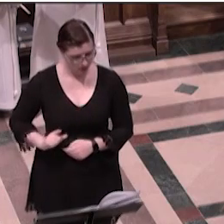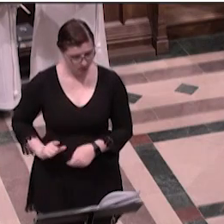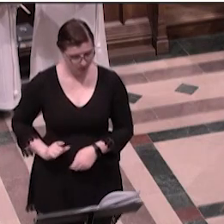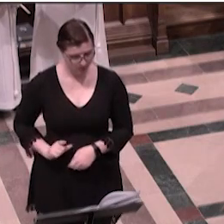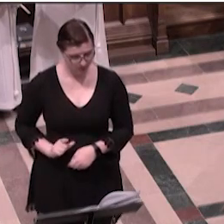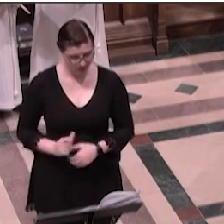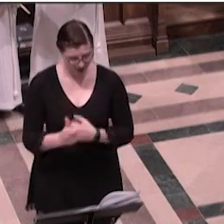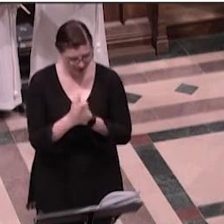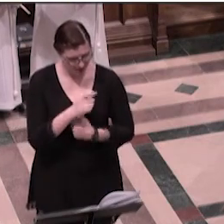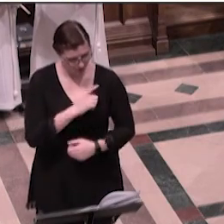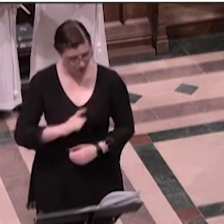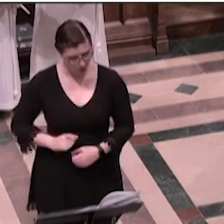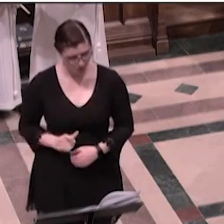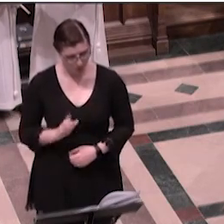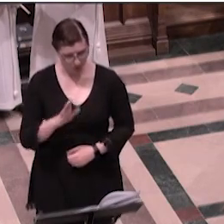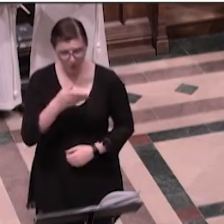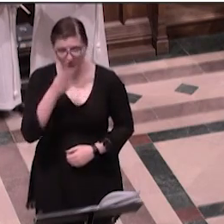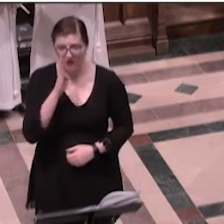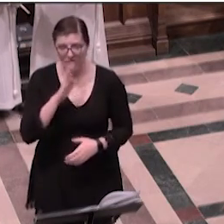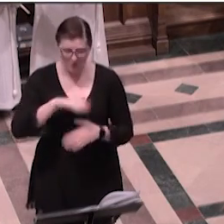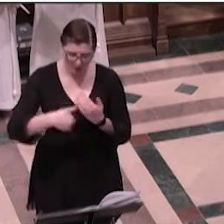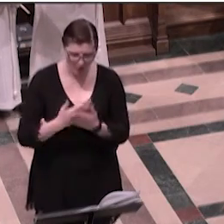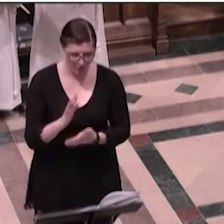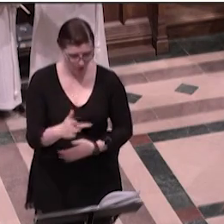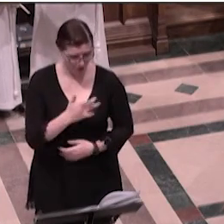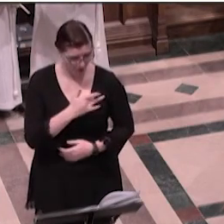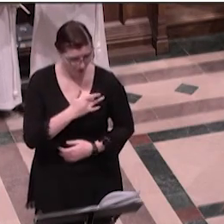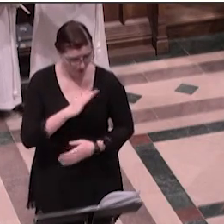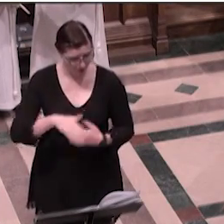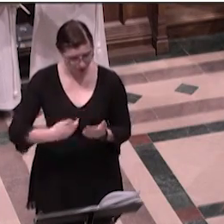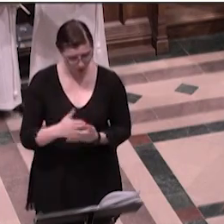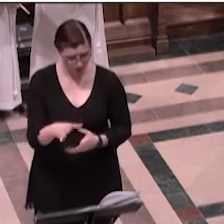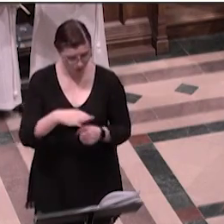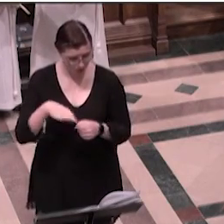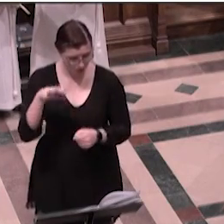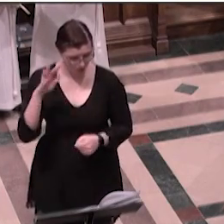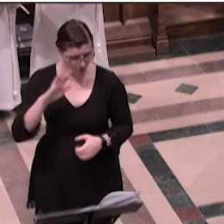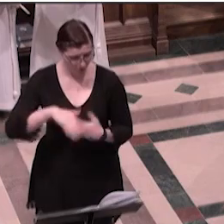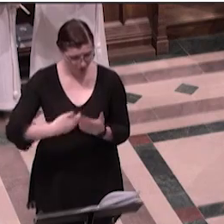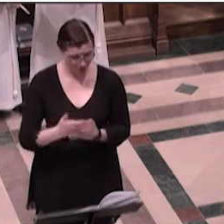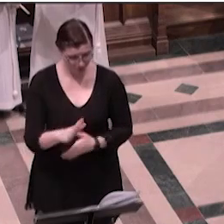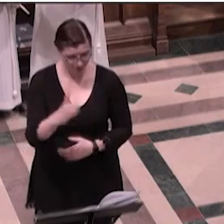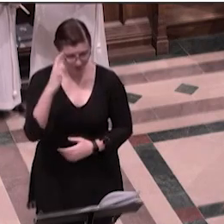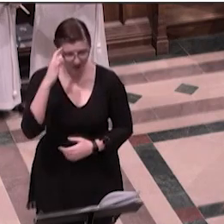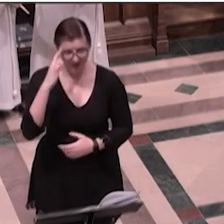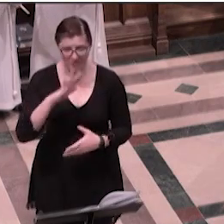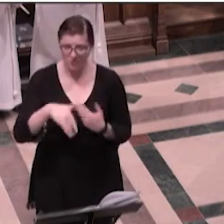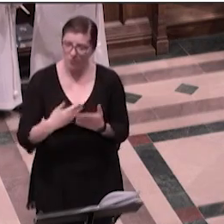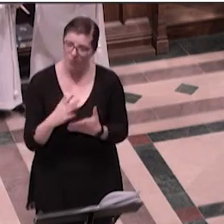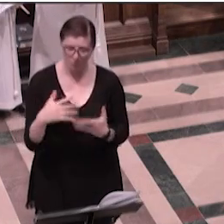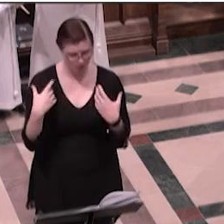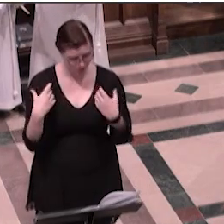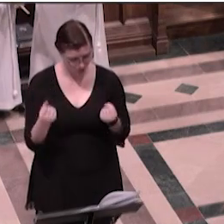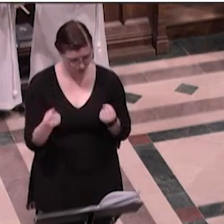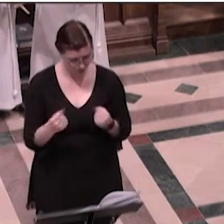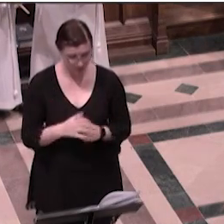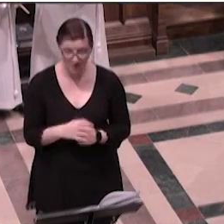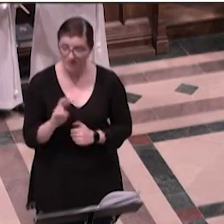with all your heart, with all your soul, and with all your mind, and with all your strength. The second is